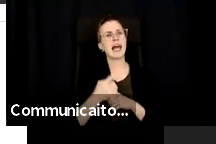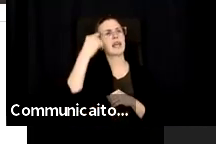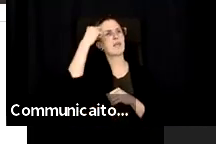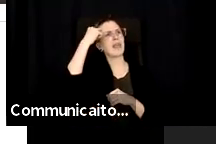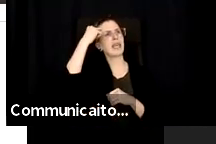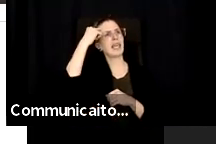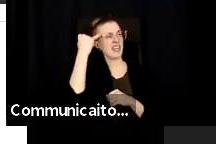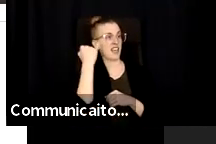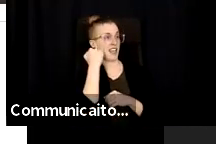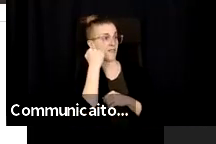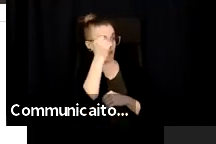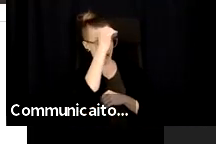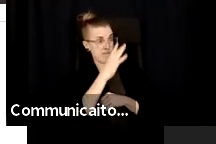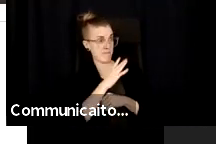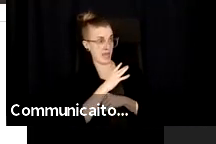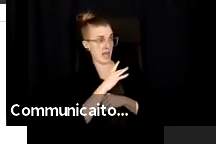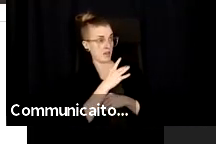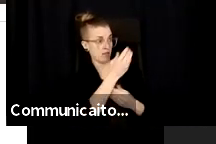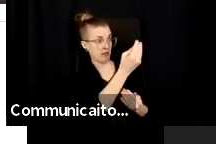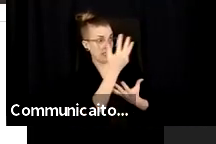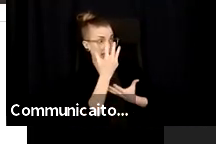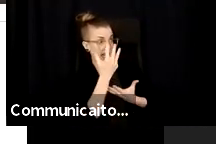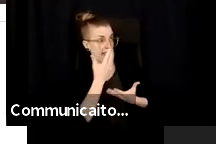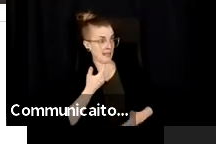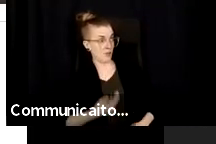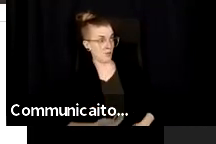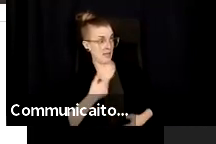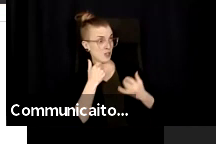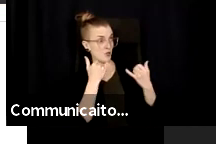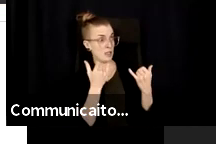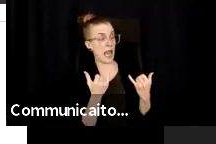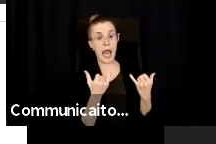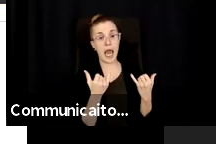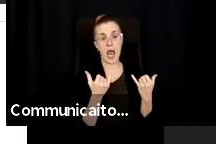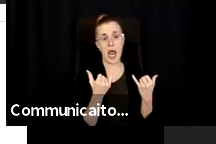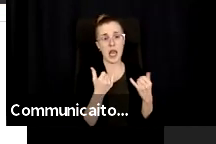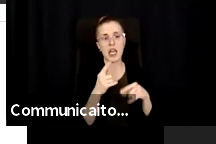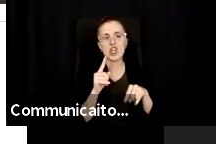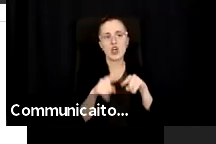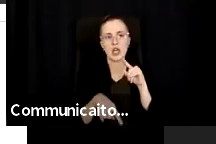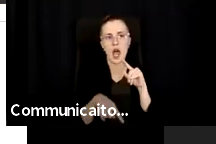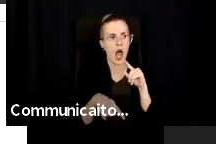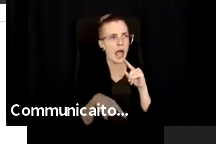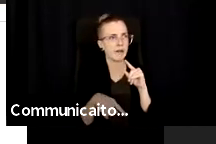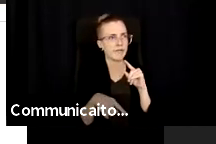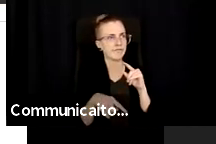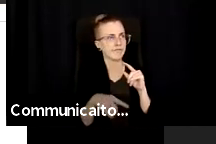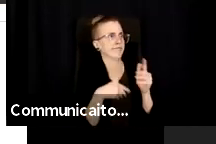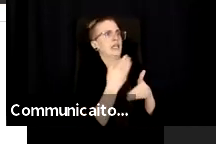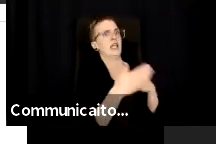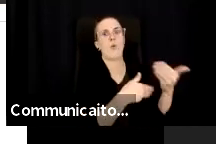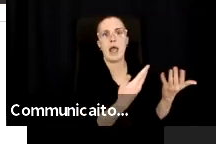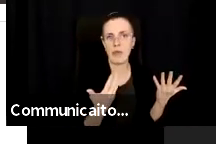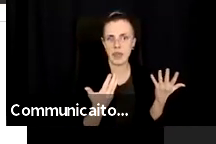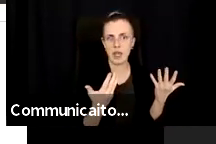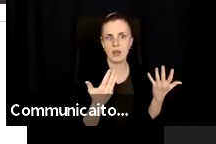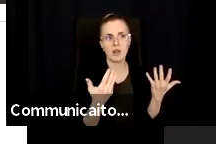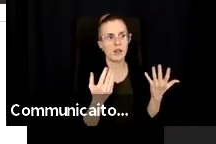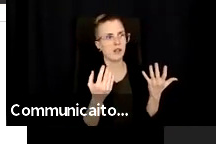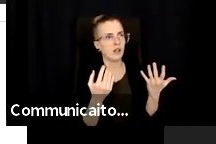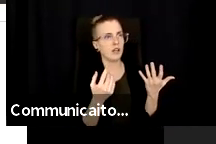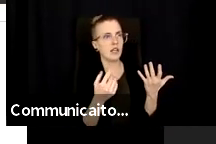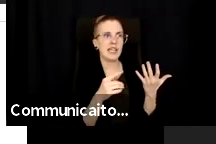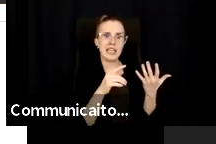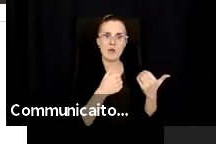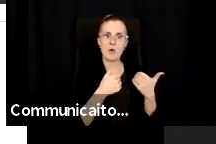say something like that to me today, he could not get away with it at all. Or if nothing else, I would have recourse. And I